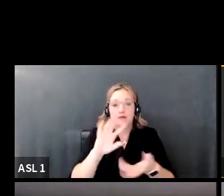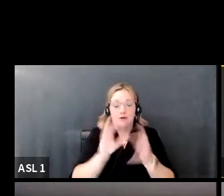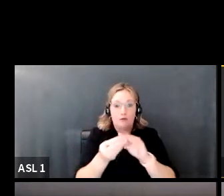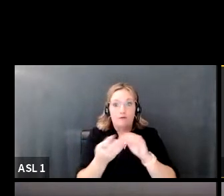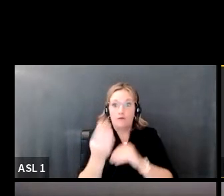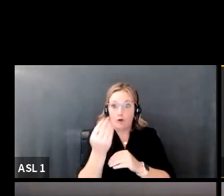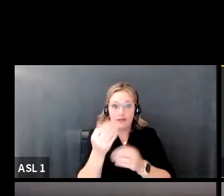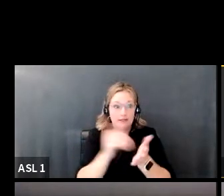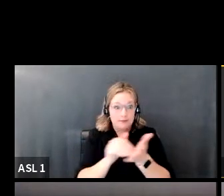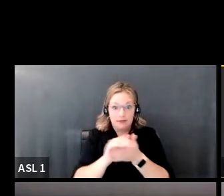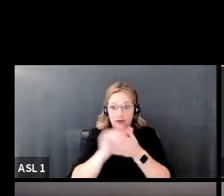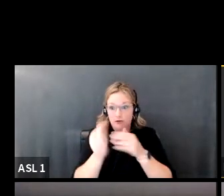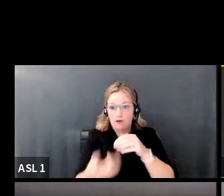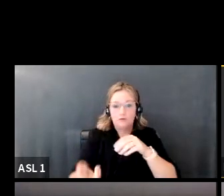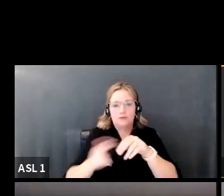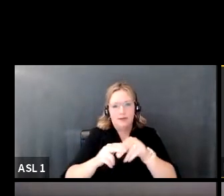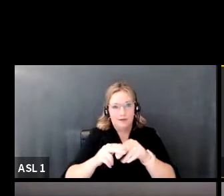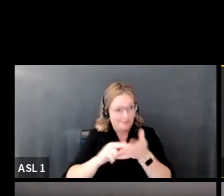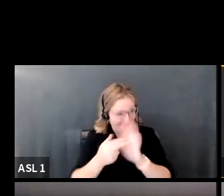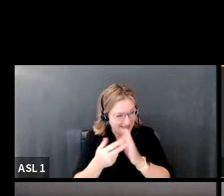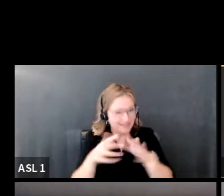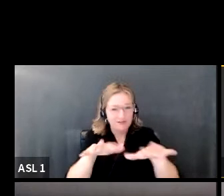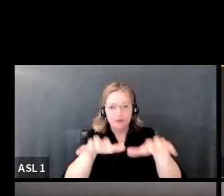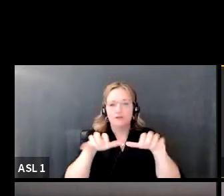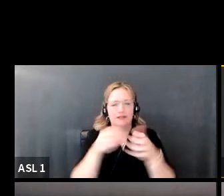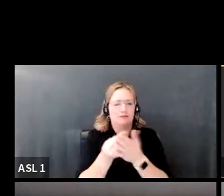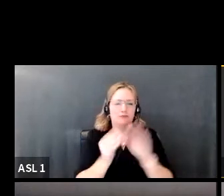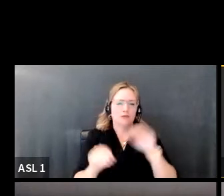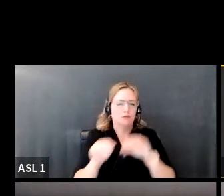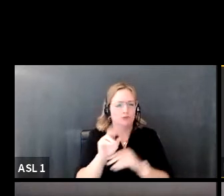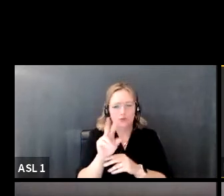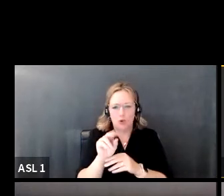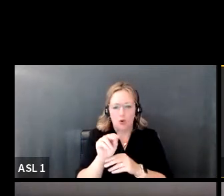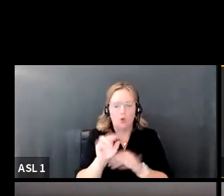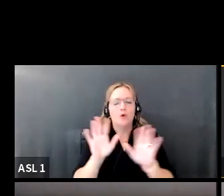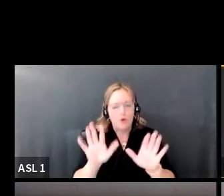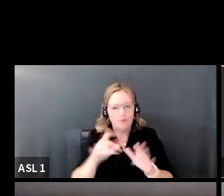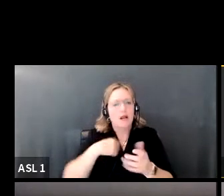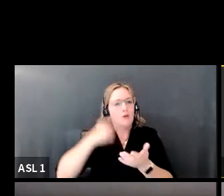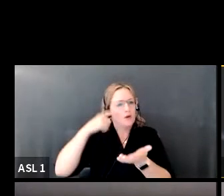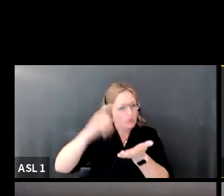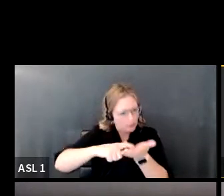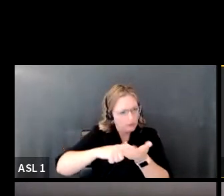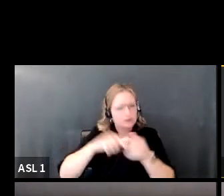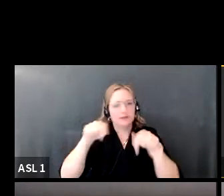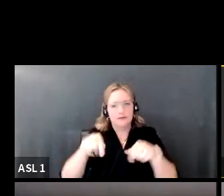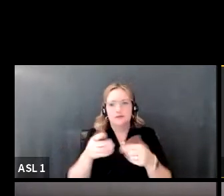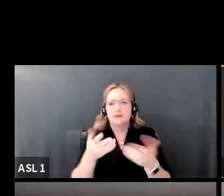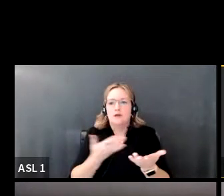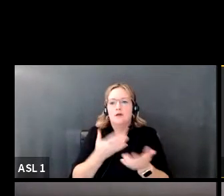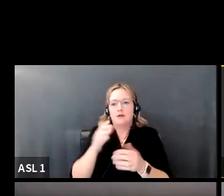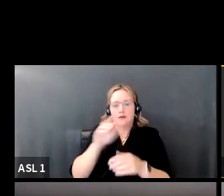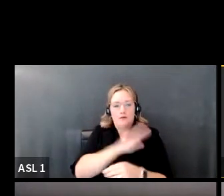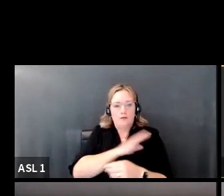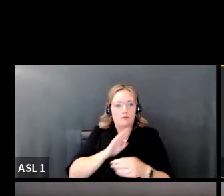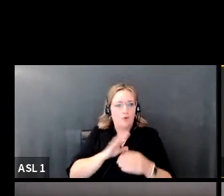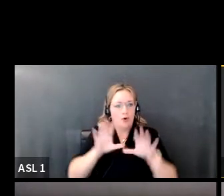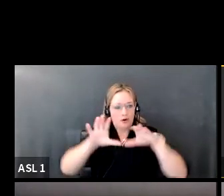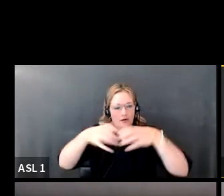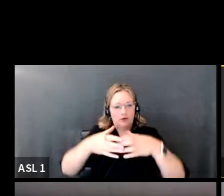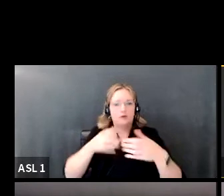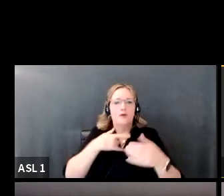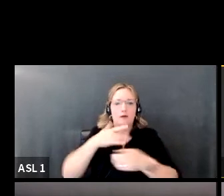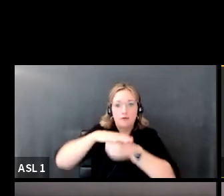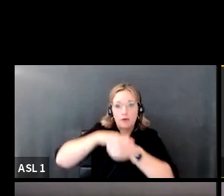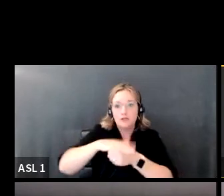dollars is nowhere near a budget freeze i do want to recognize the service had originally documented total pressures of